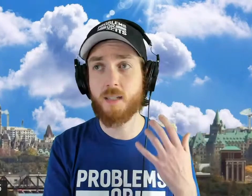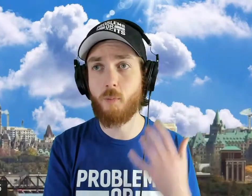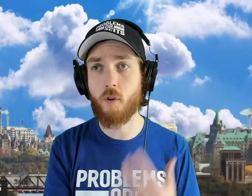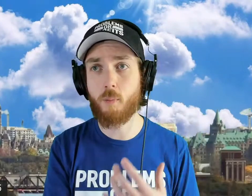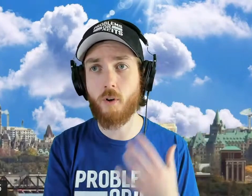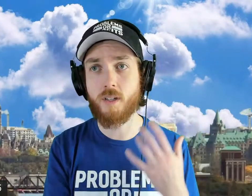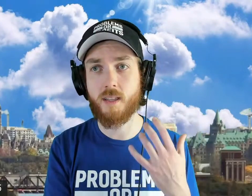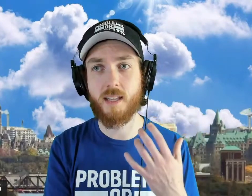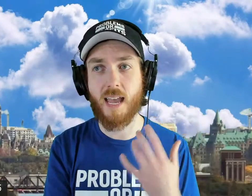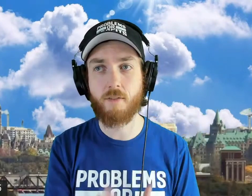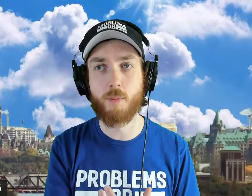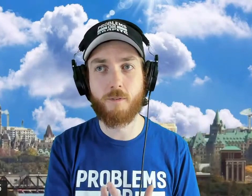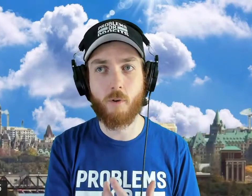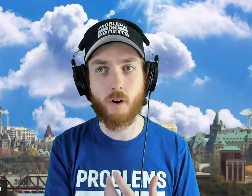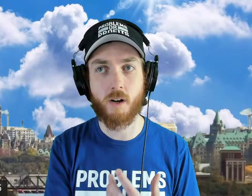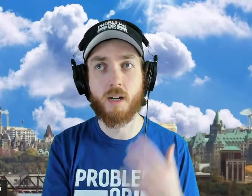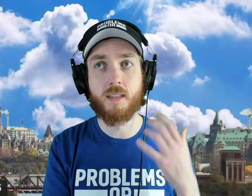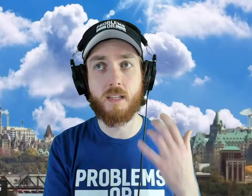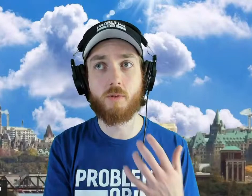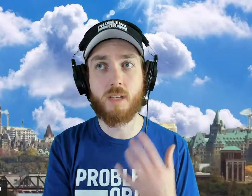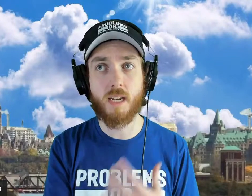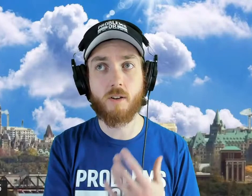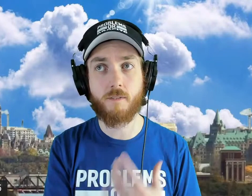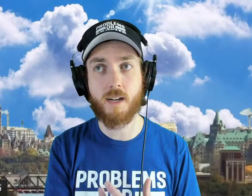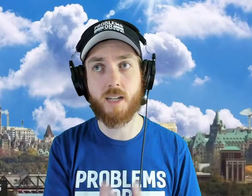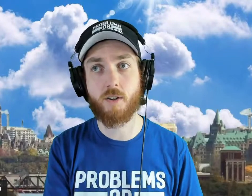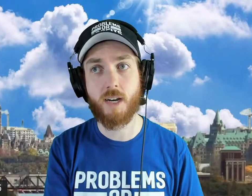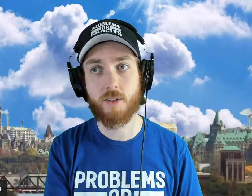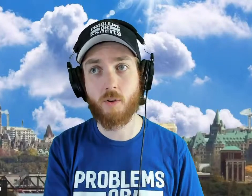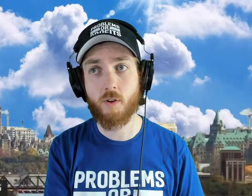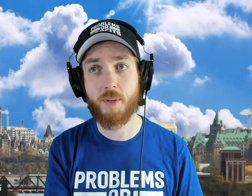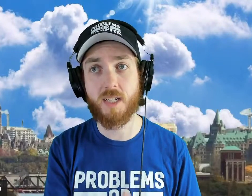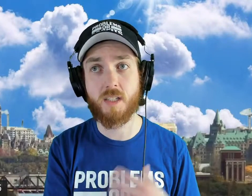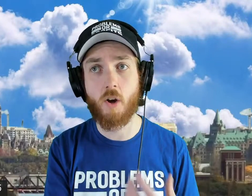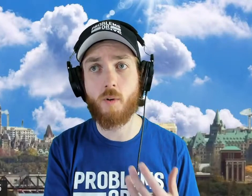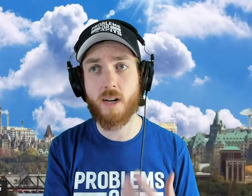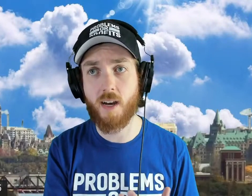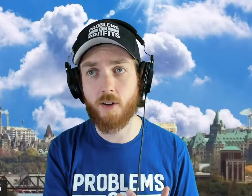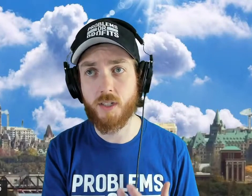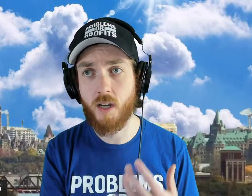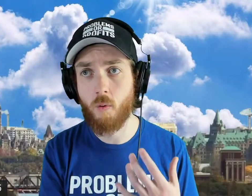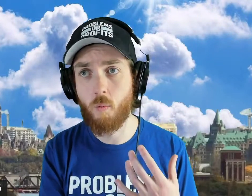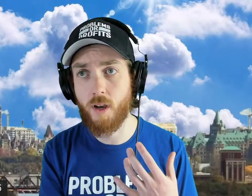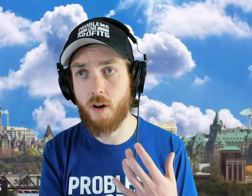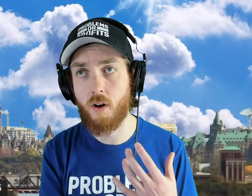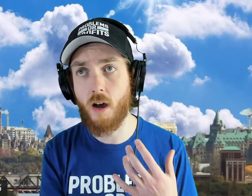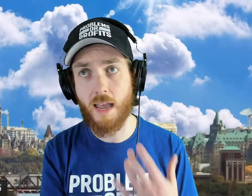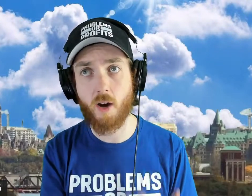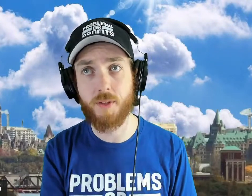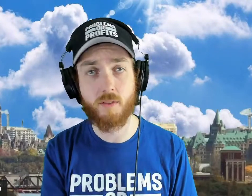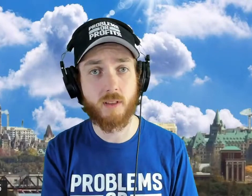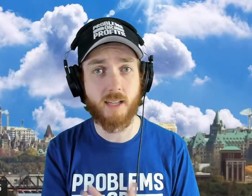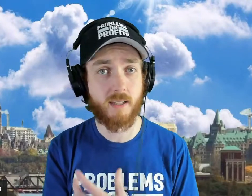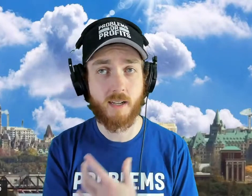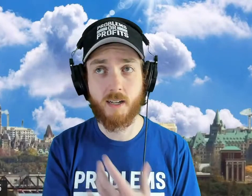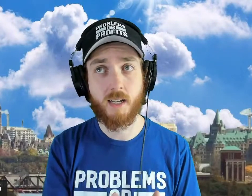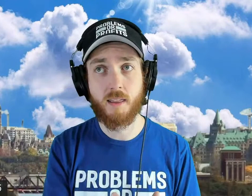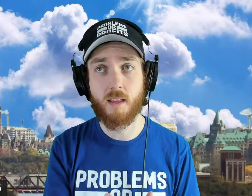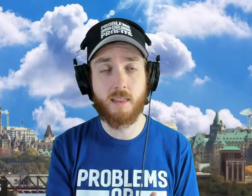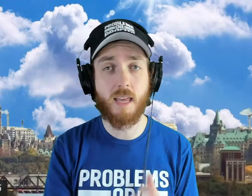And it's more important than ever before that you get your financial house in order because no one else will help you.